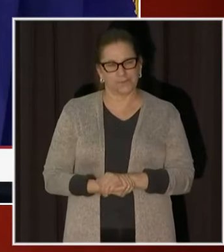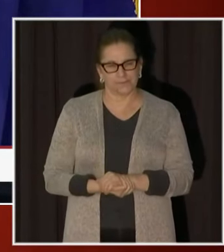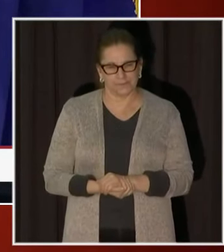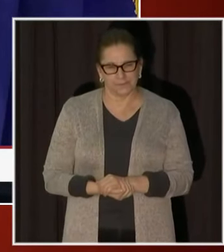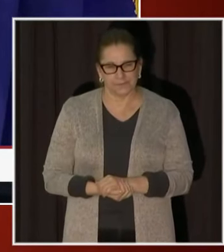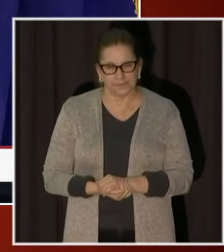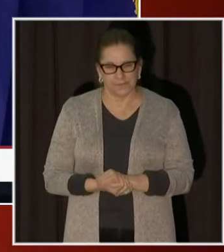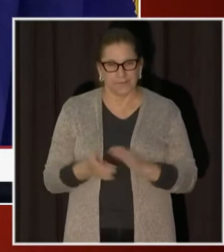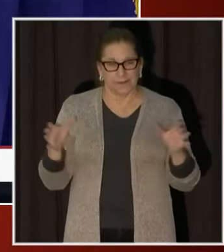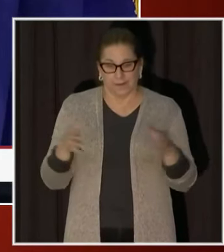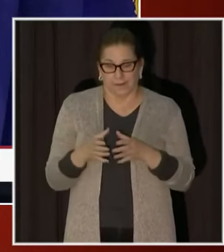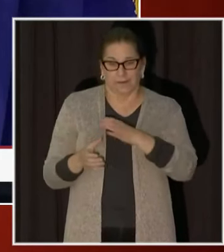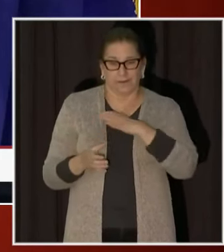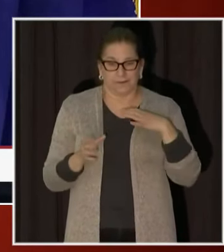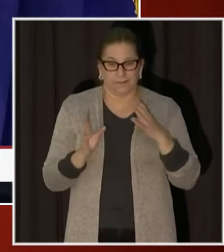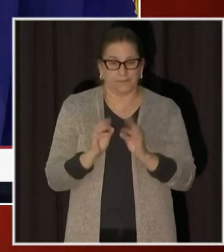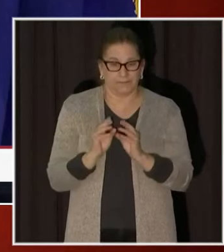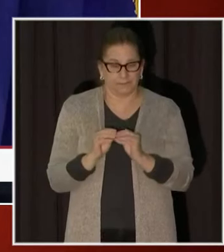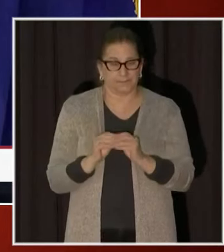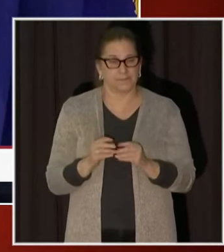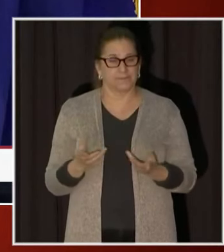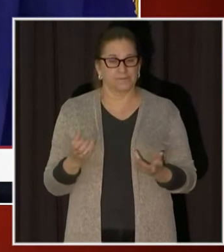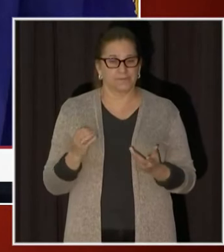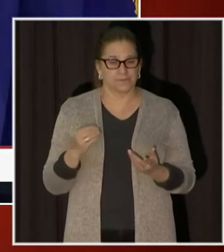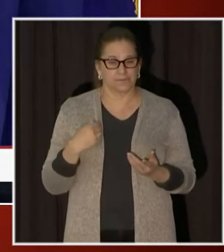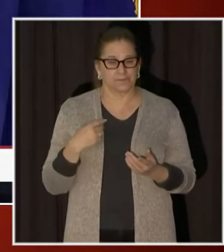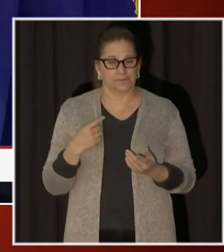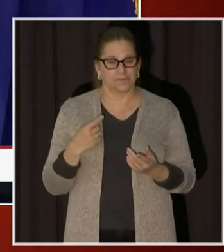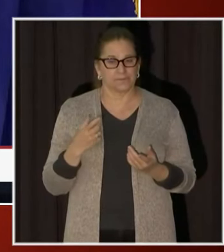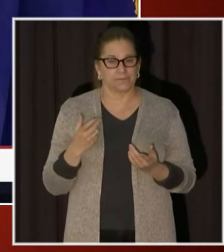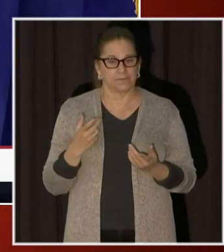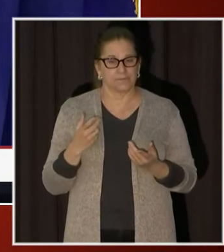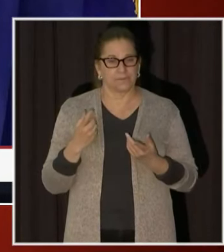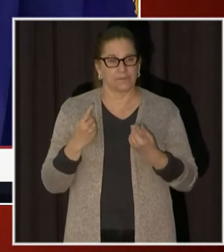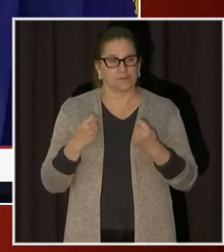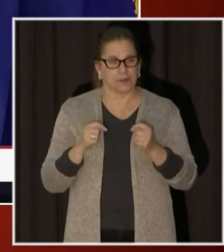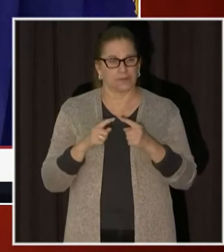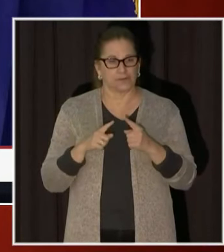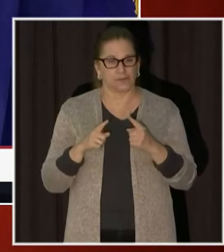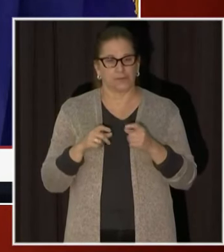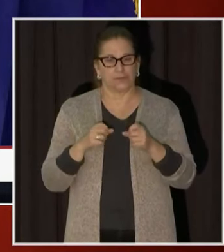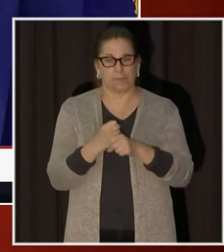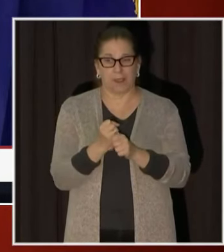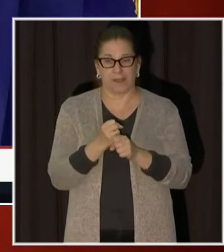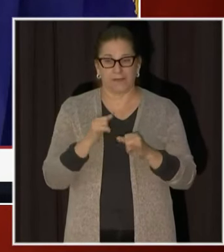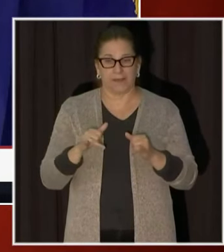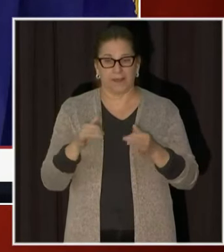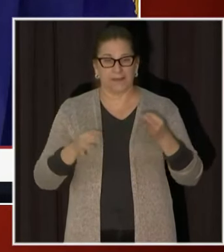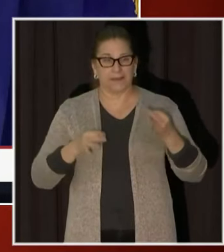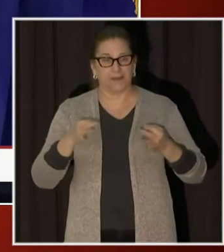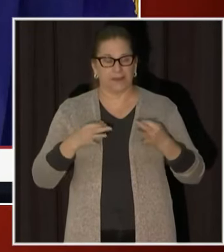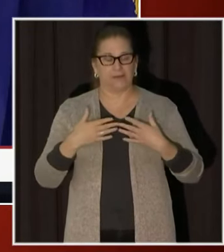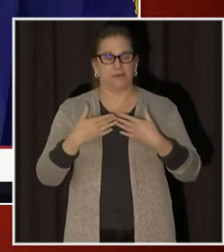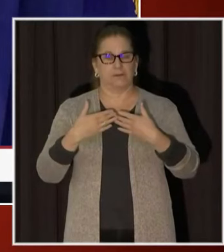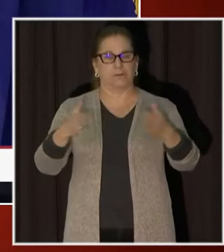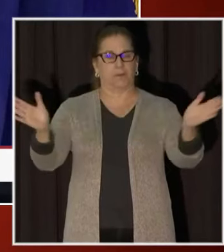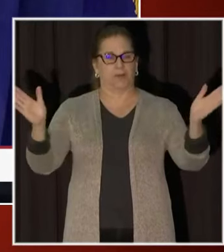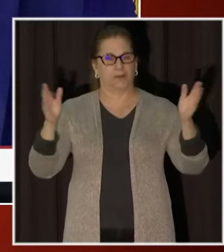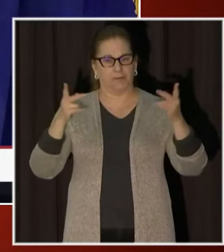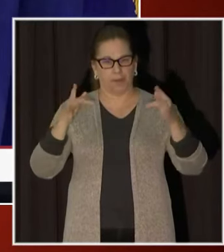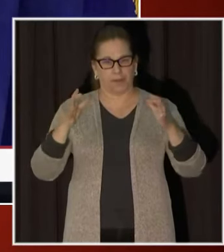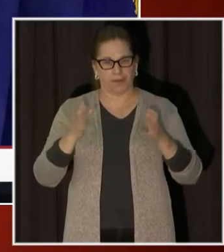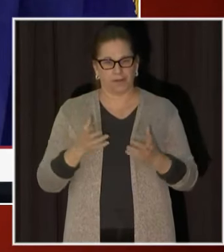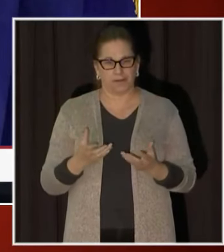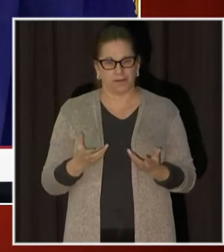substantially streamlined public hearing process. We are emphasizing that comments can still be submitted in